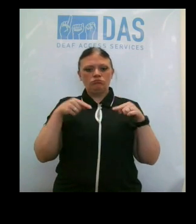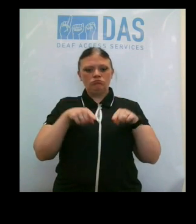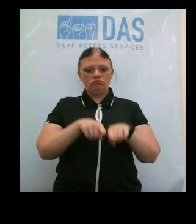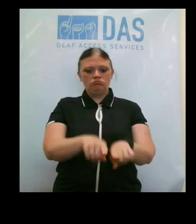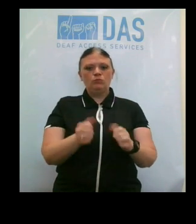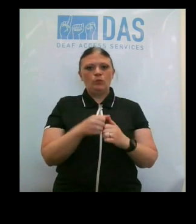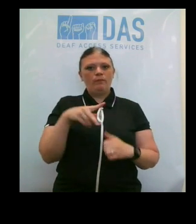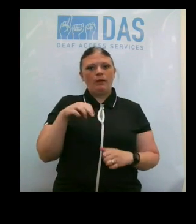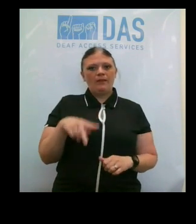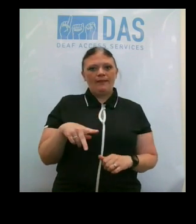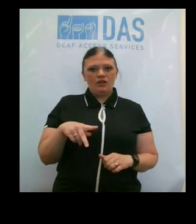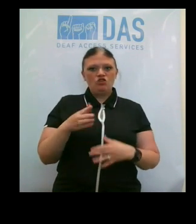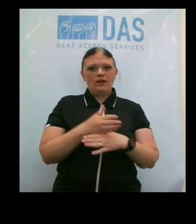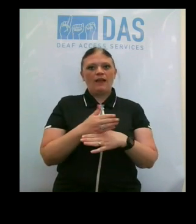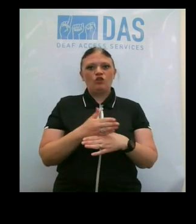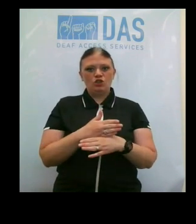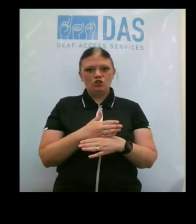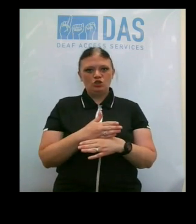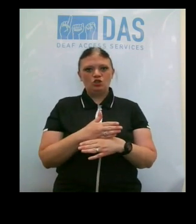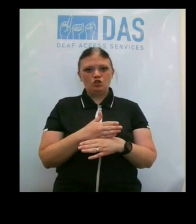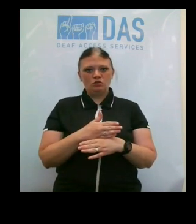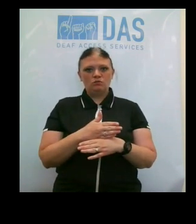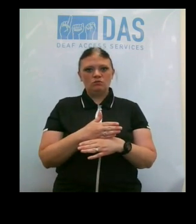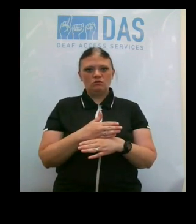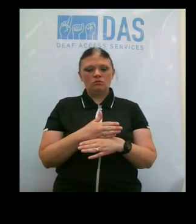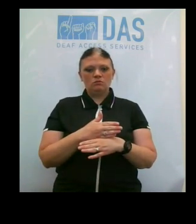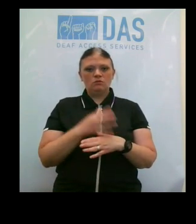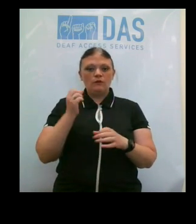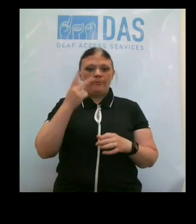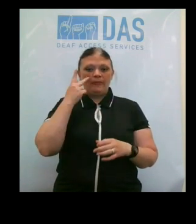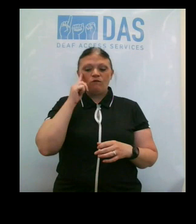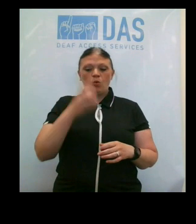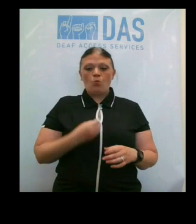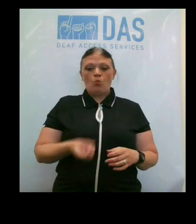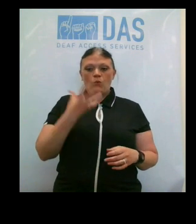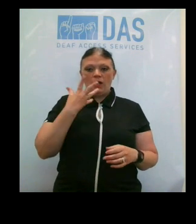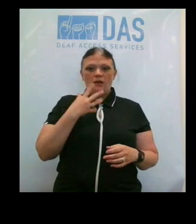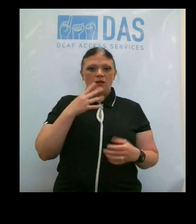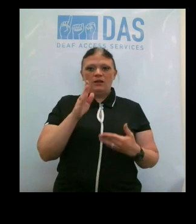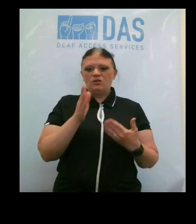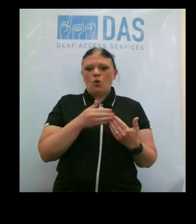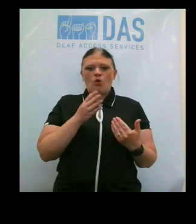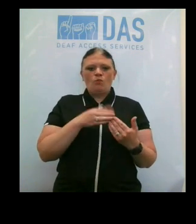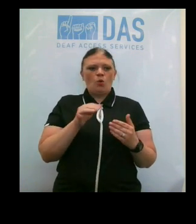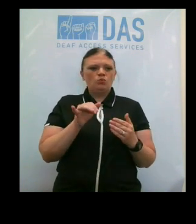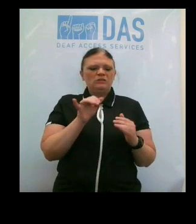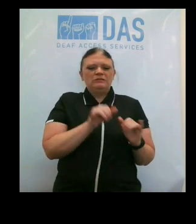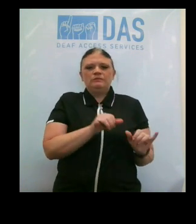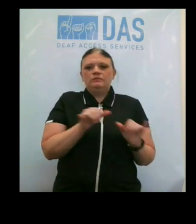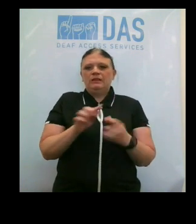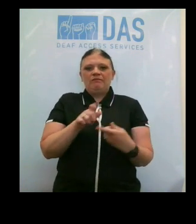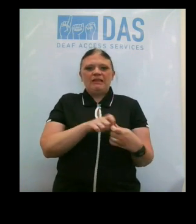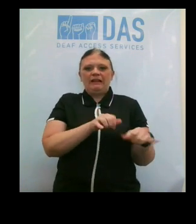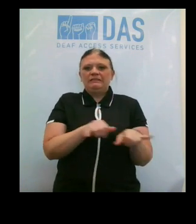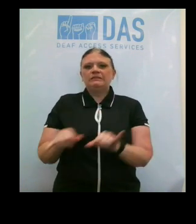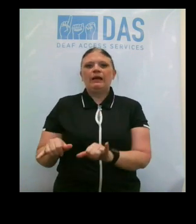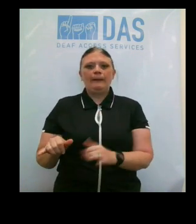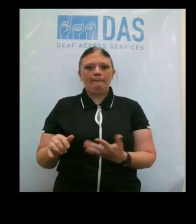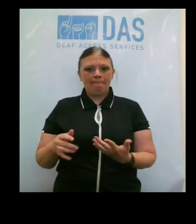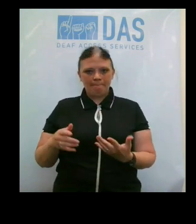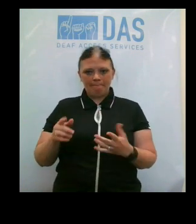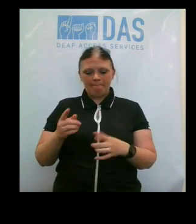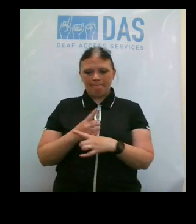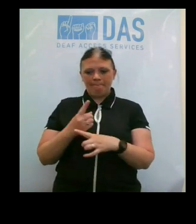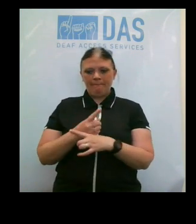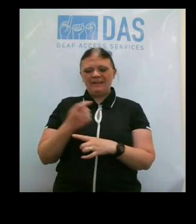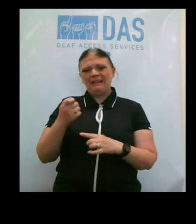population averages. As you can see, for whites, it's almost identical to what the population average is. It's still slightly above where